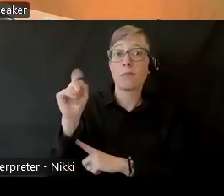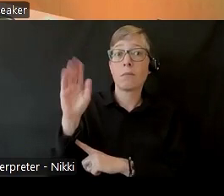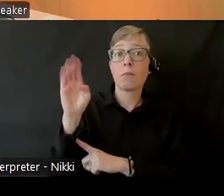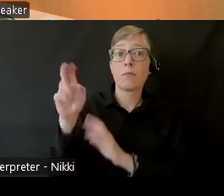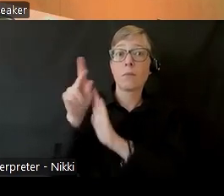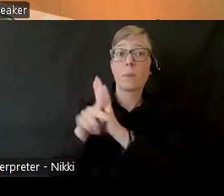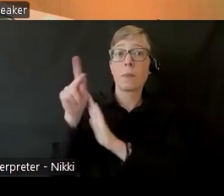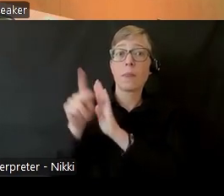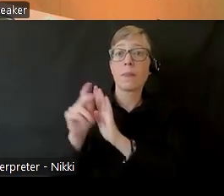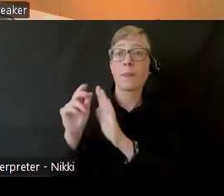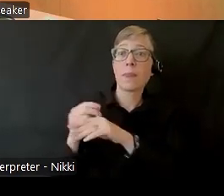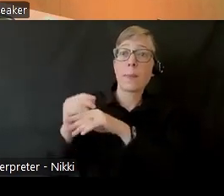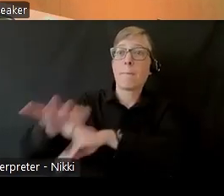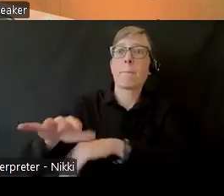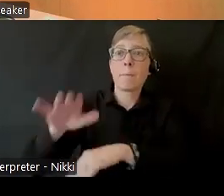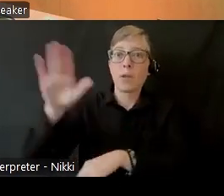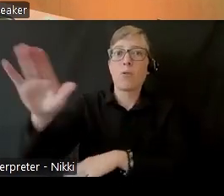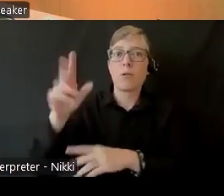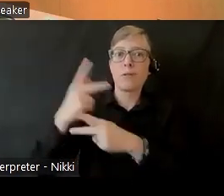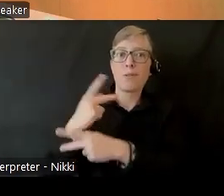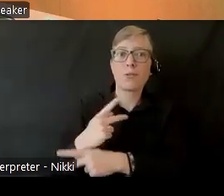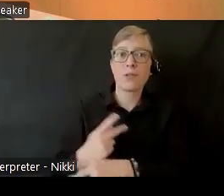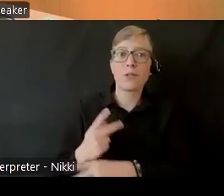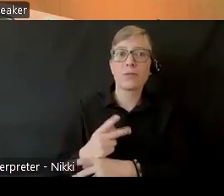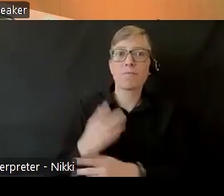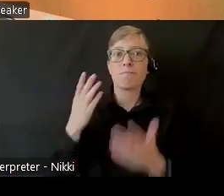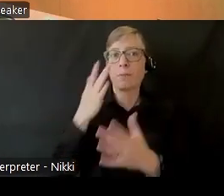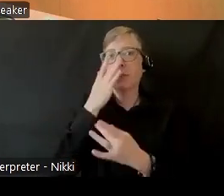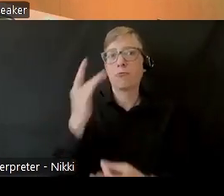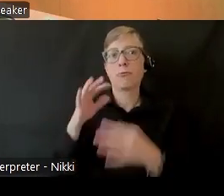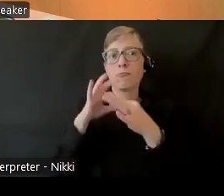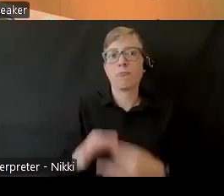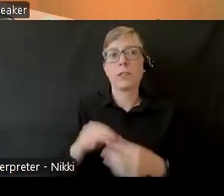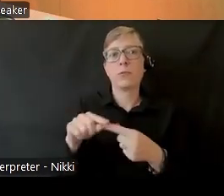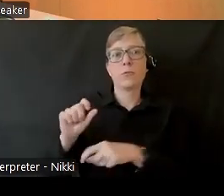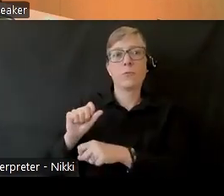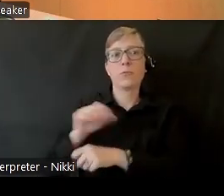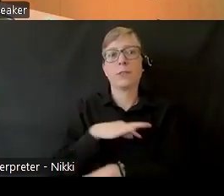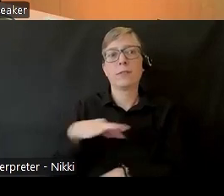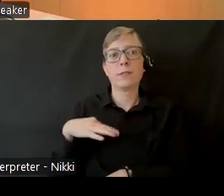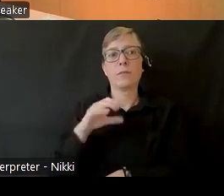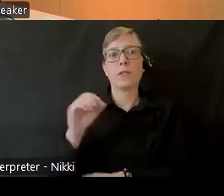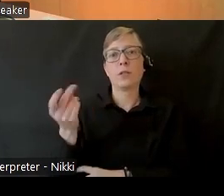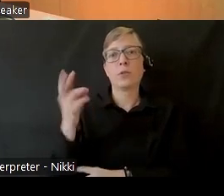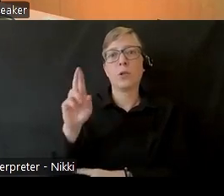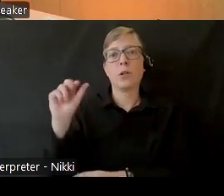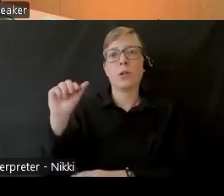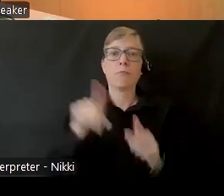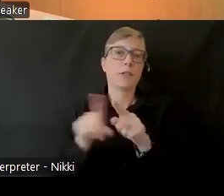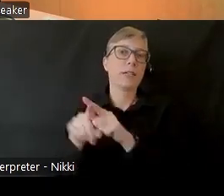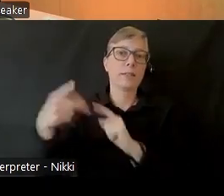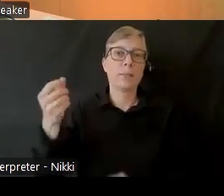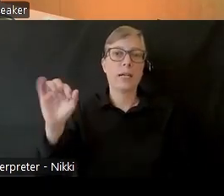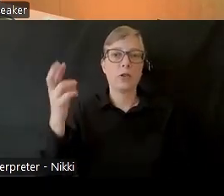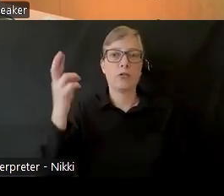your calculations? Yeah. This could be especially interesting with respect to employees and you are as payers. Yeah. So in